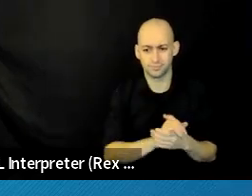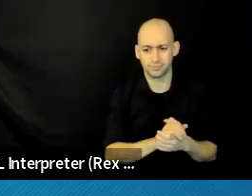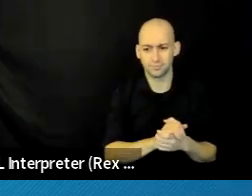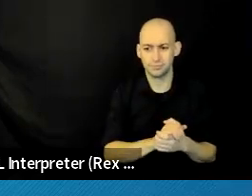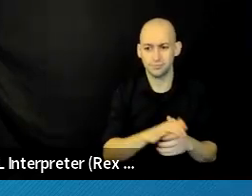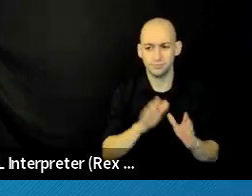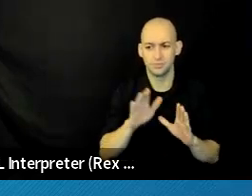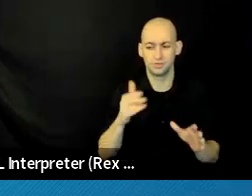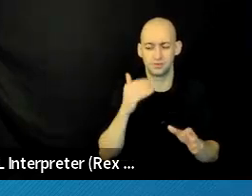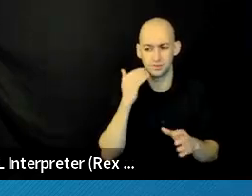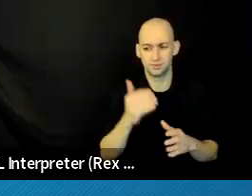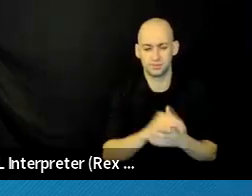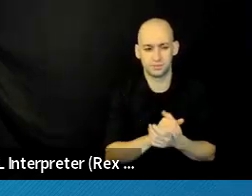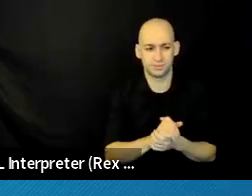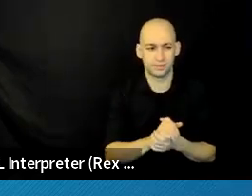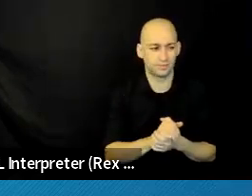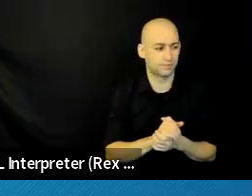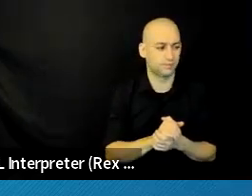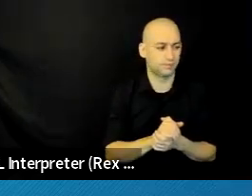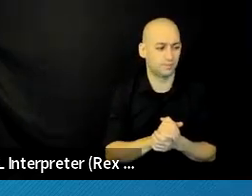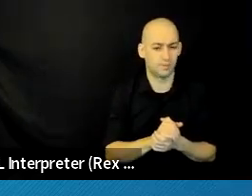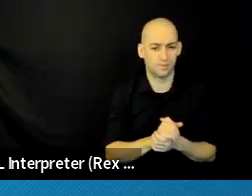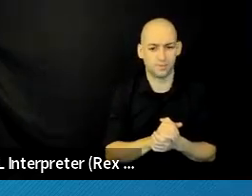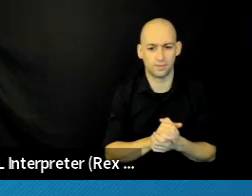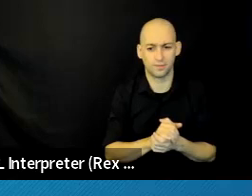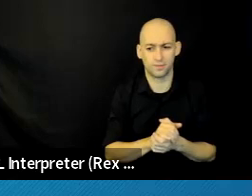thank you. So,